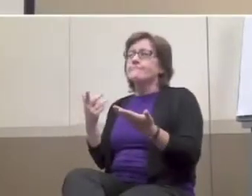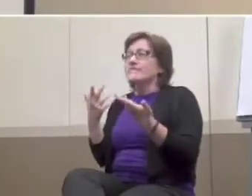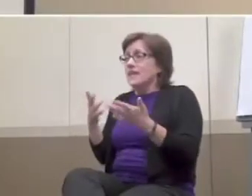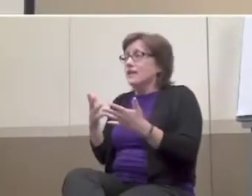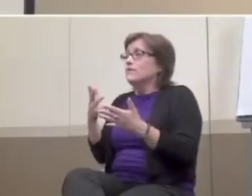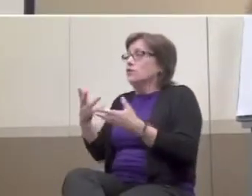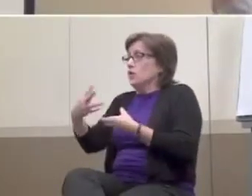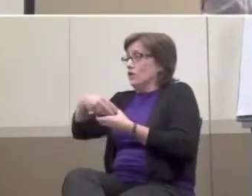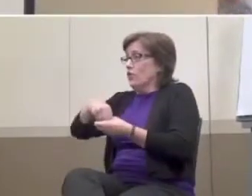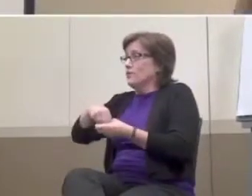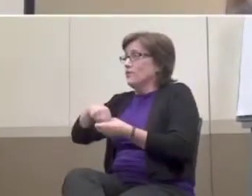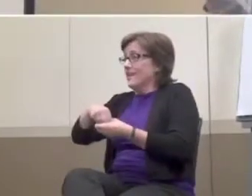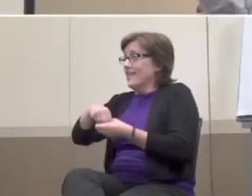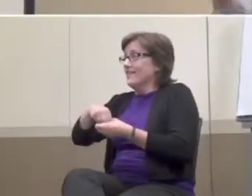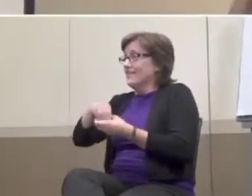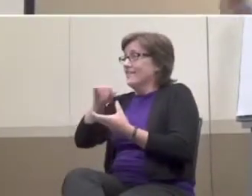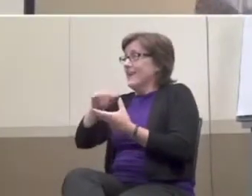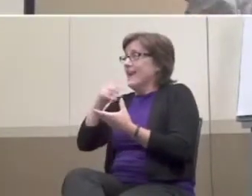incorporate this little